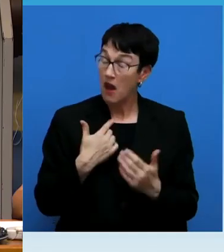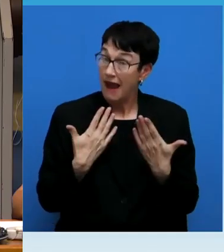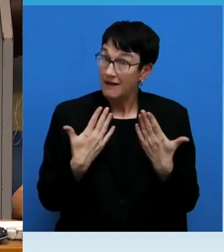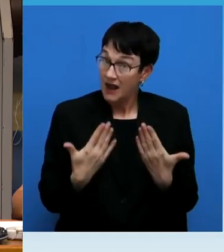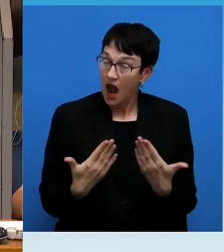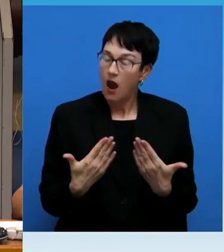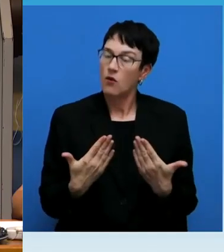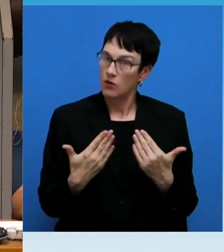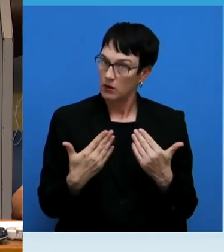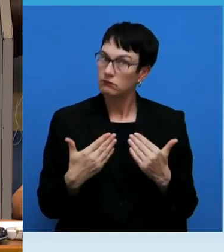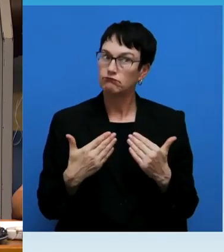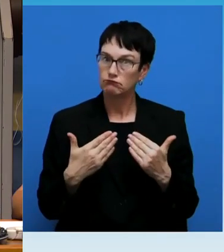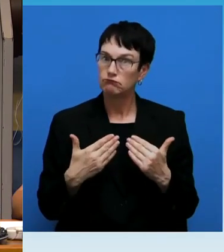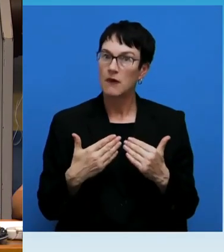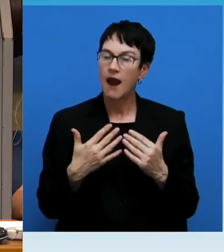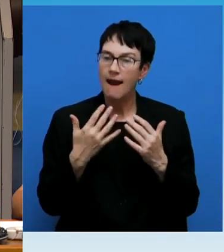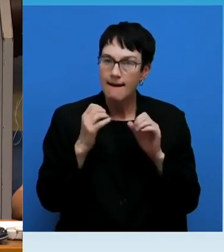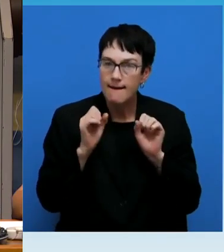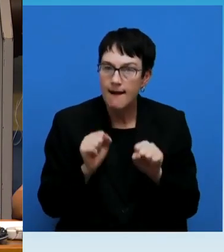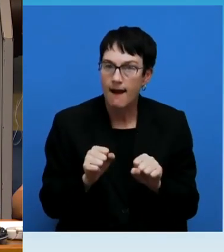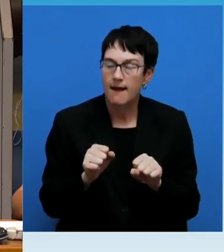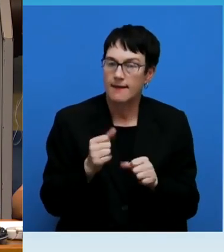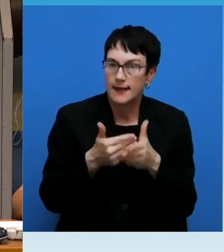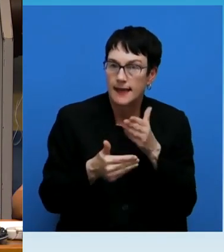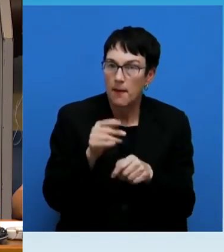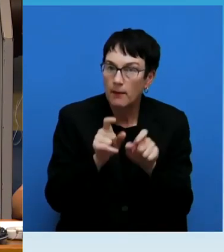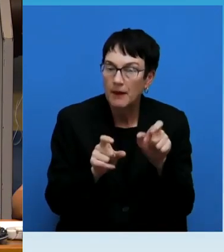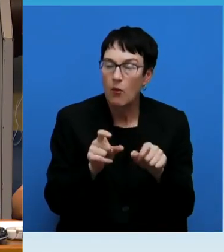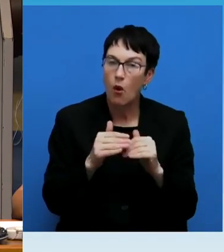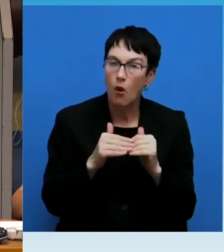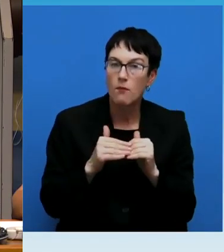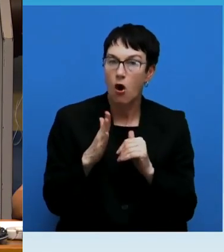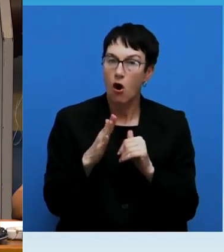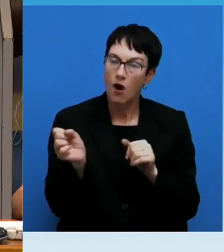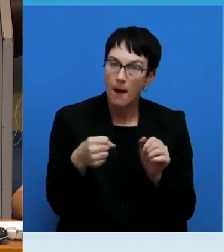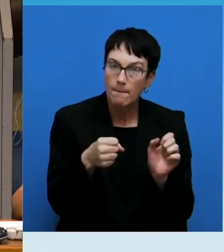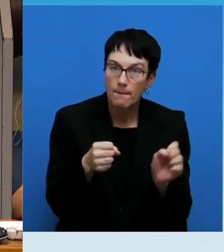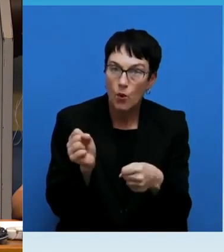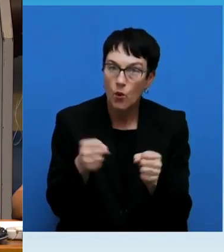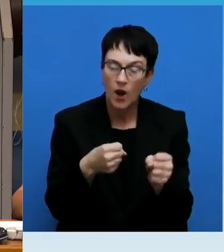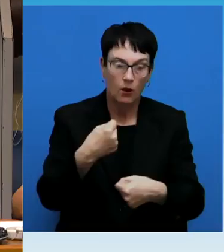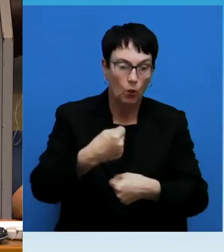workforce, including in decision-making positions. But we're still